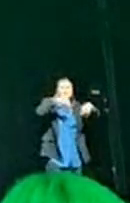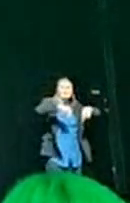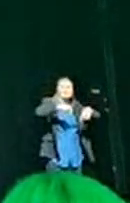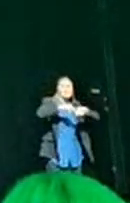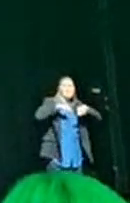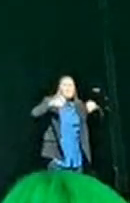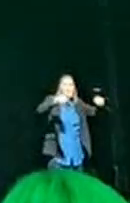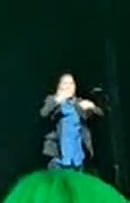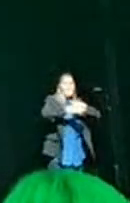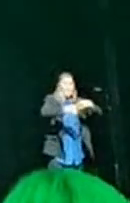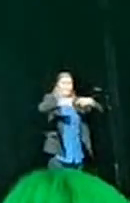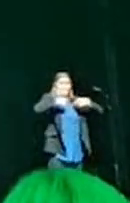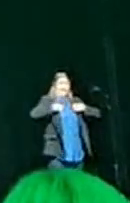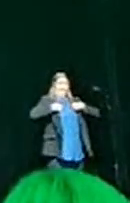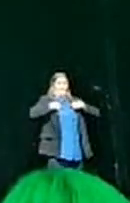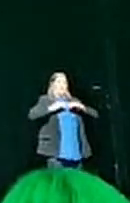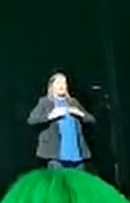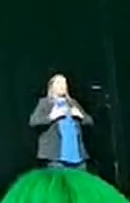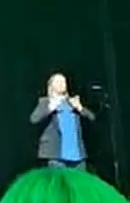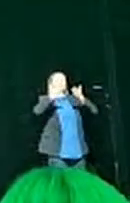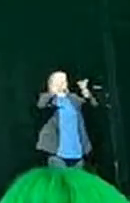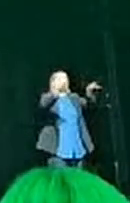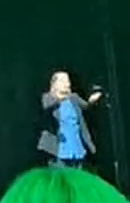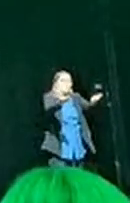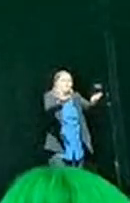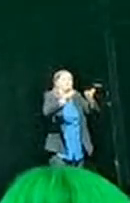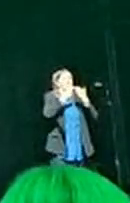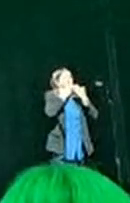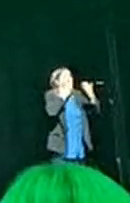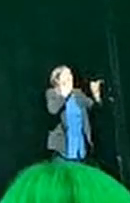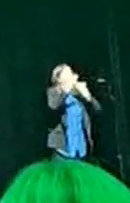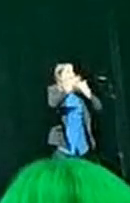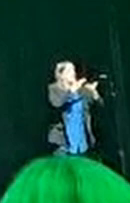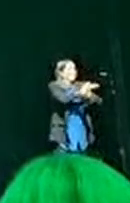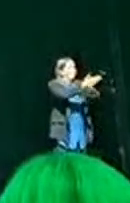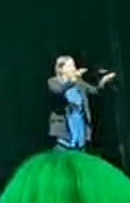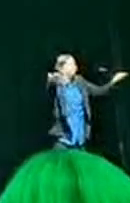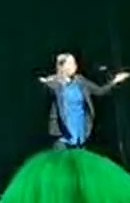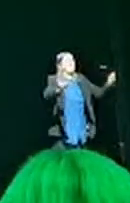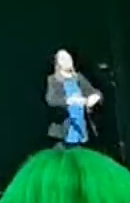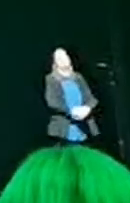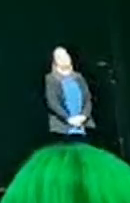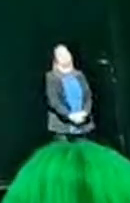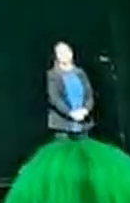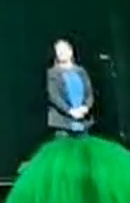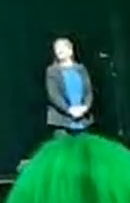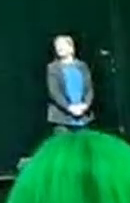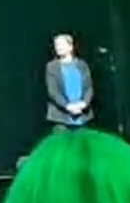from me to you, thank you.